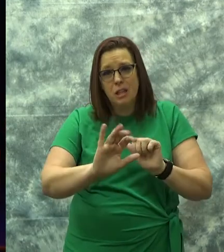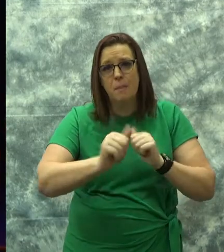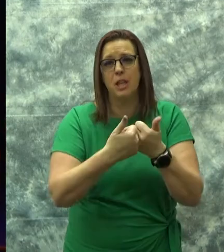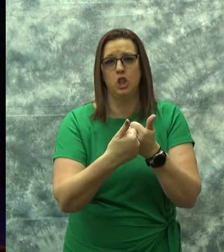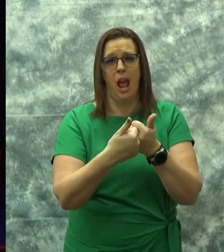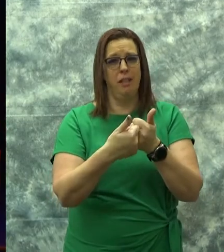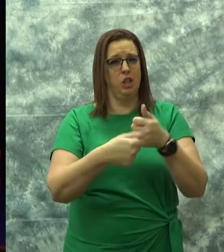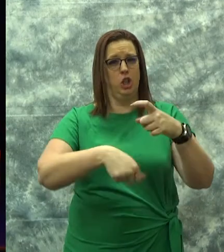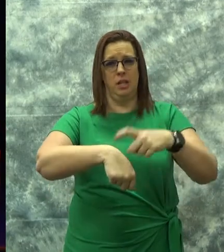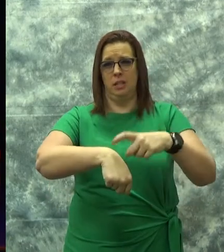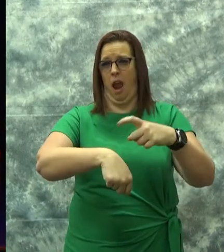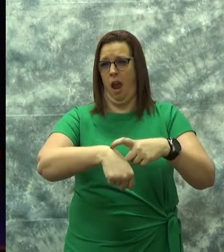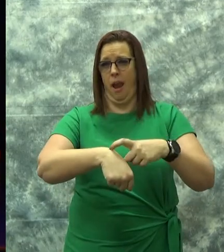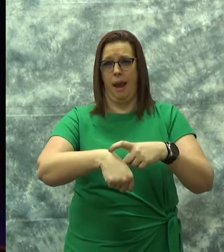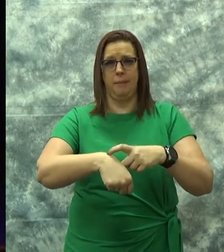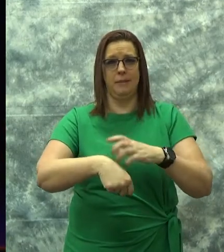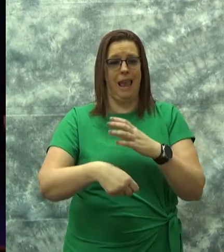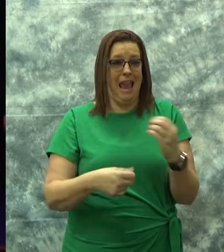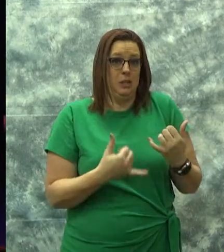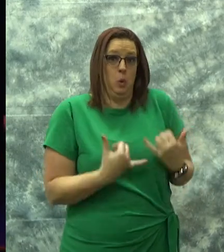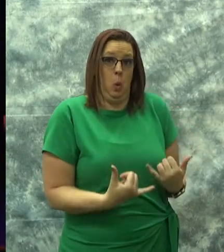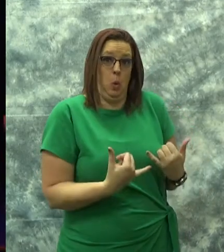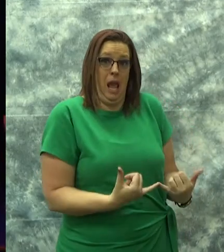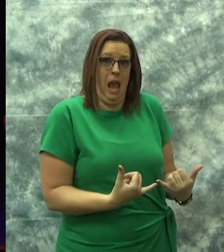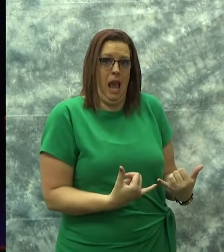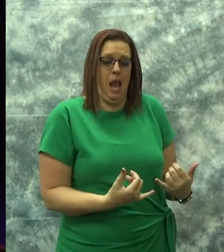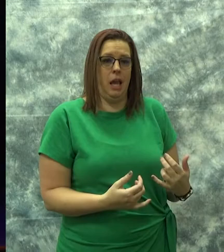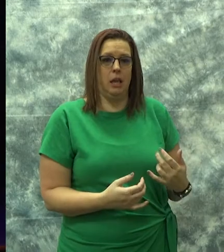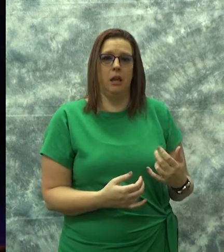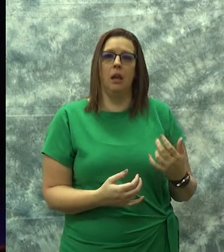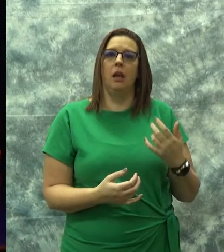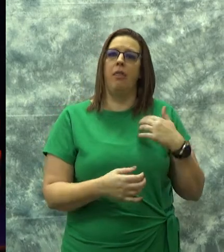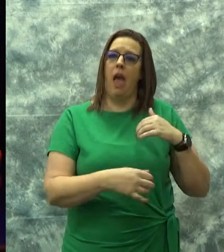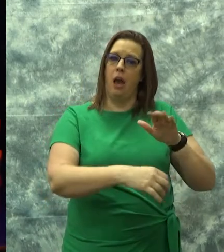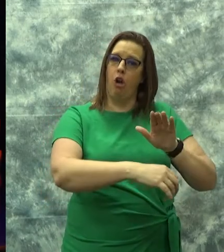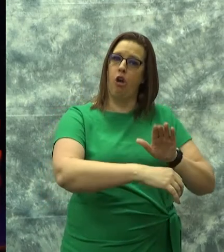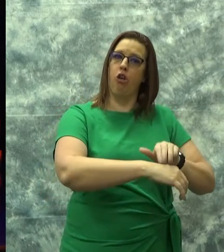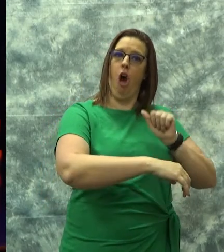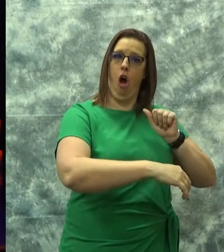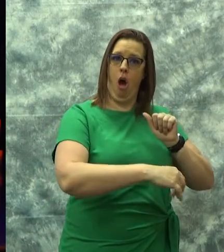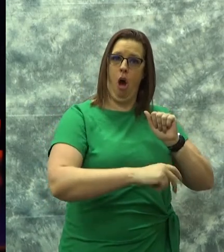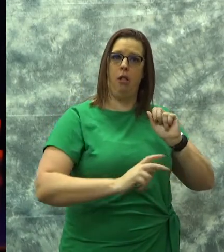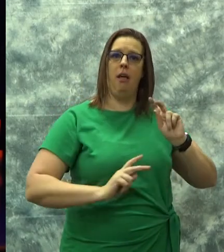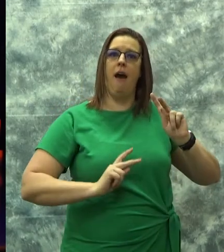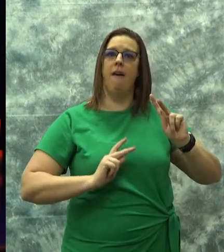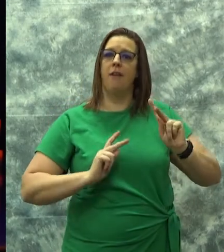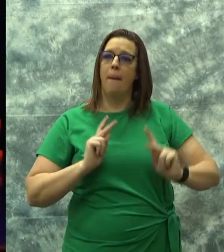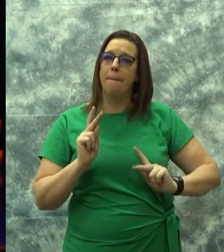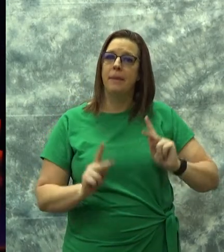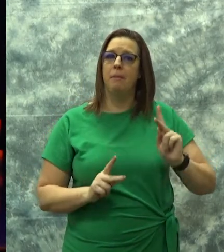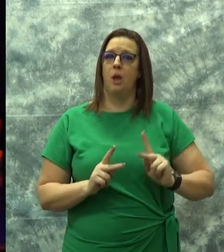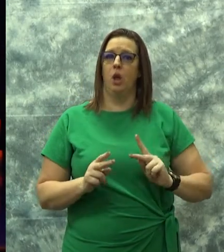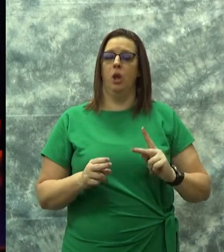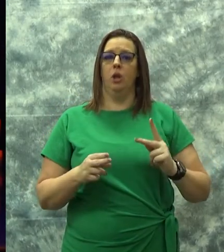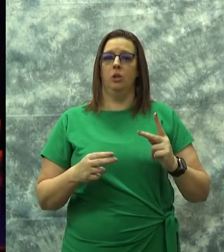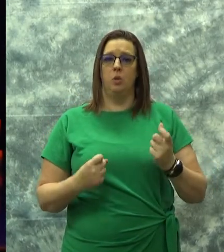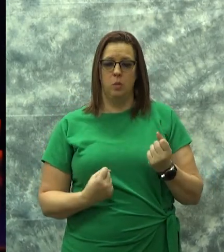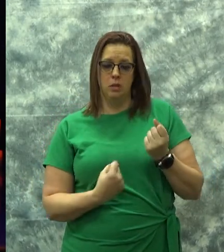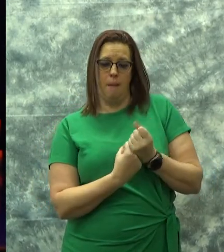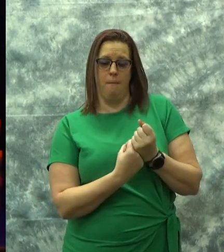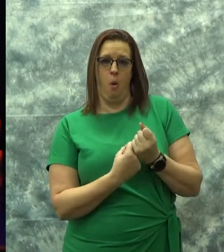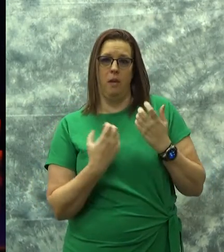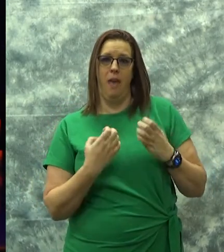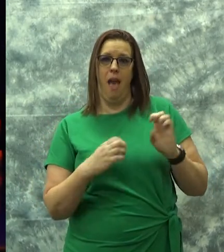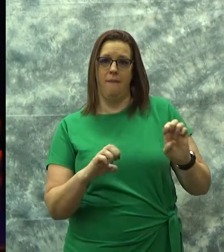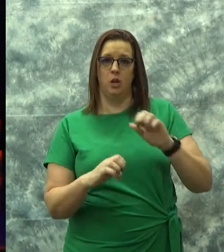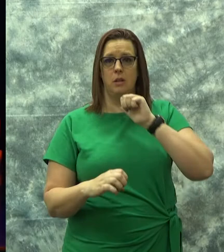that continue today, and being willing to call for those who supported the efforts to do so in